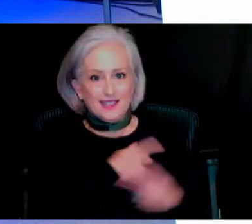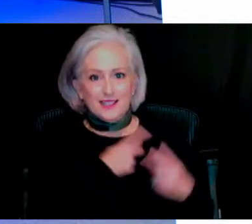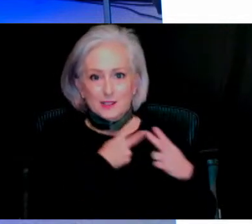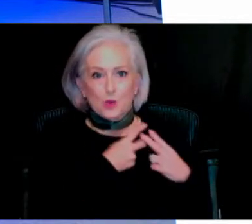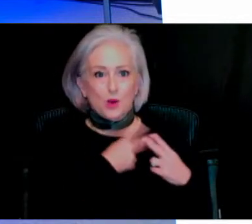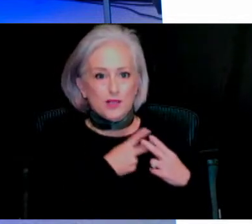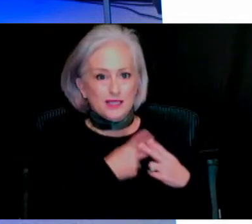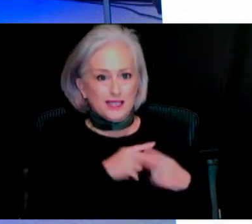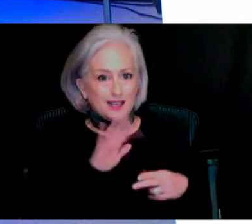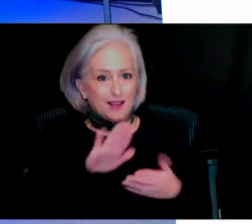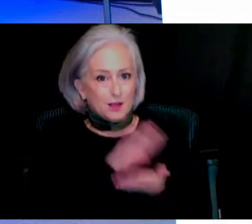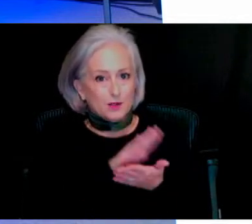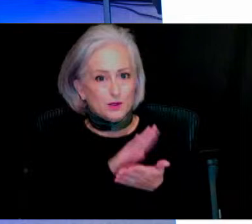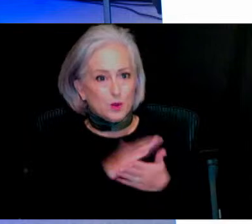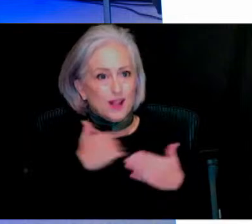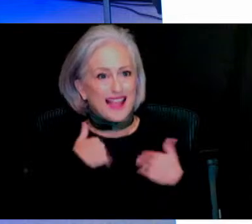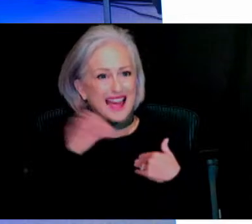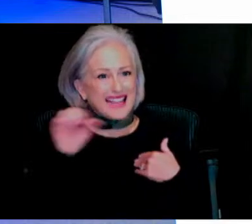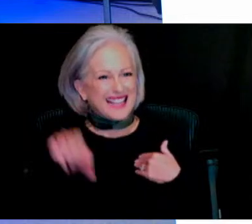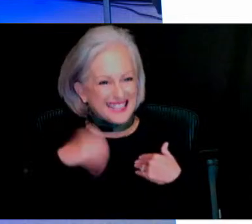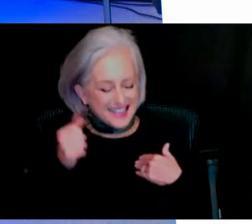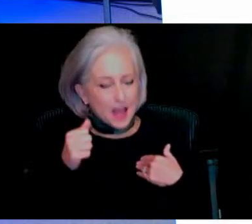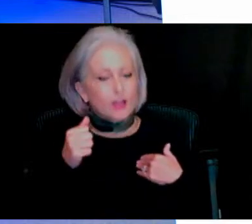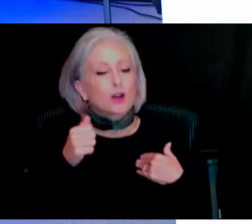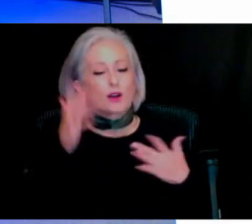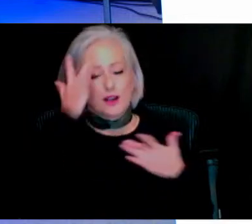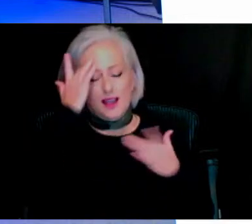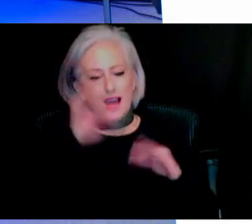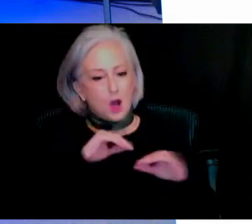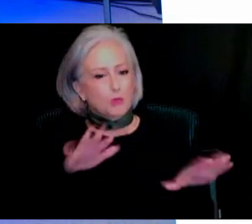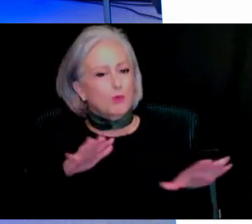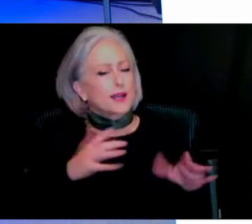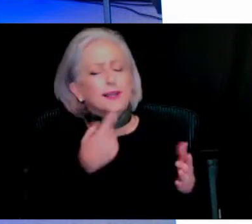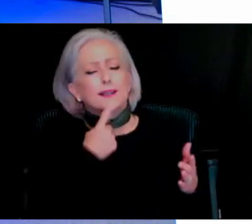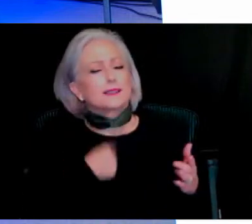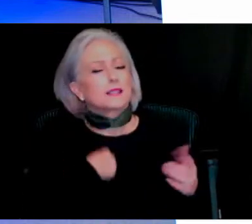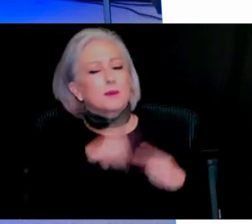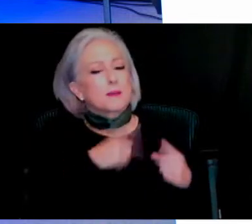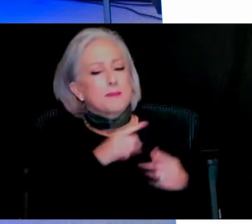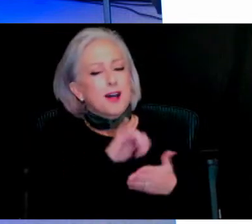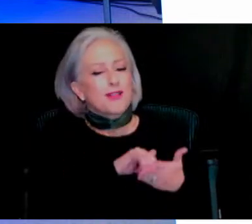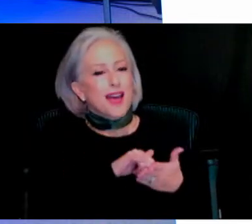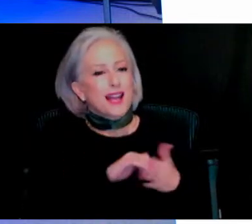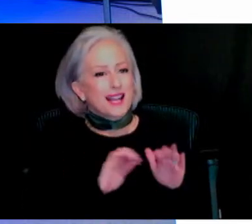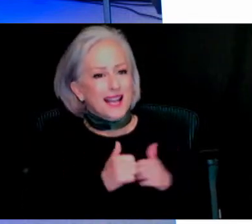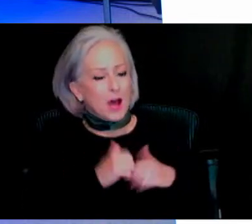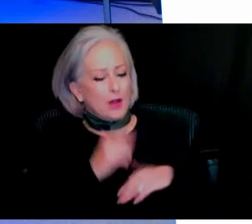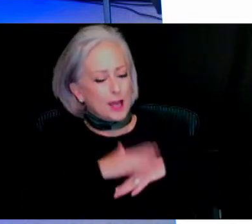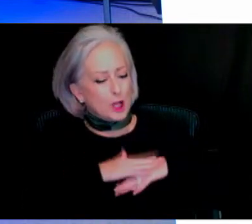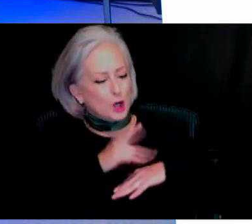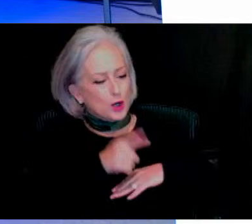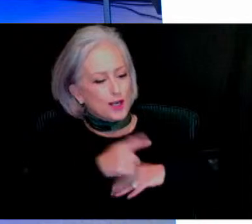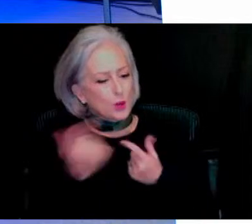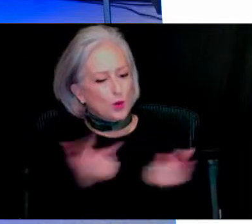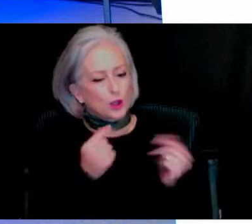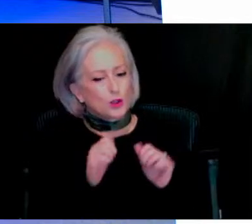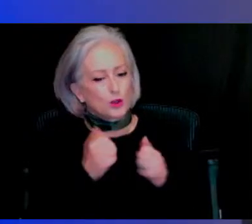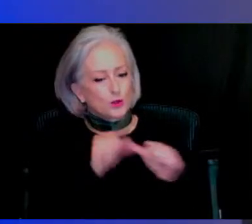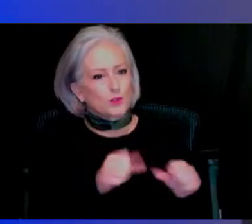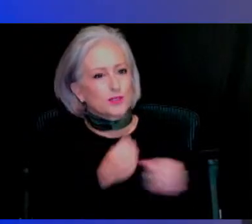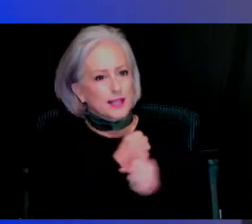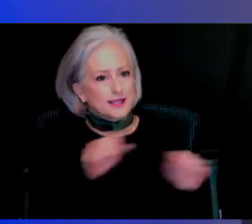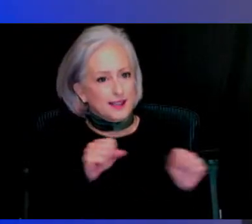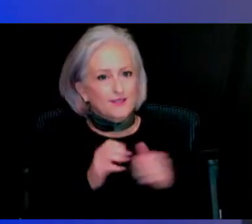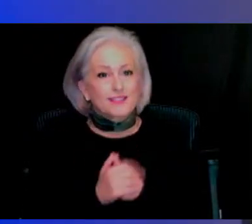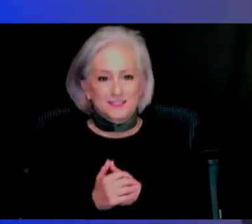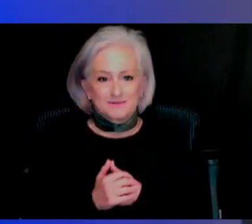had another outbreak. Tell us a little bit about what that's been like and how you were alerted and what you all are doing to stay safe. Yeah. So I think I'm in the